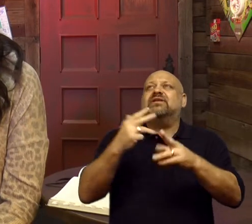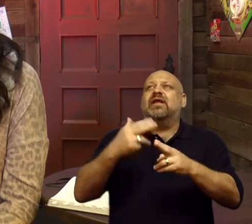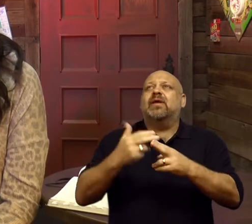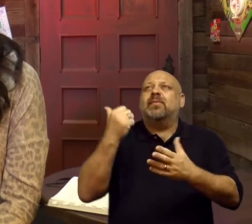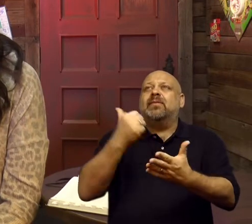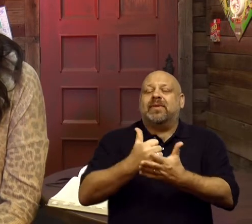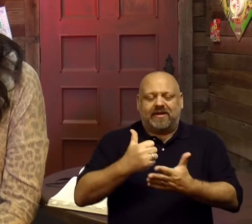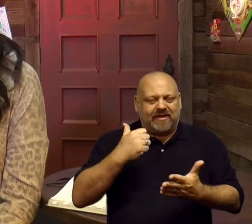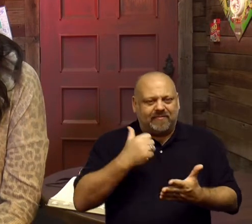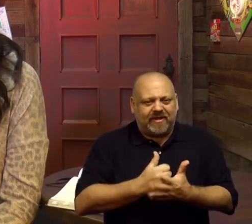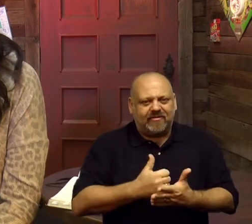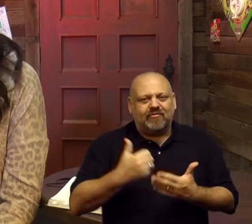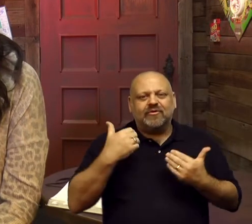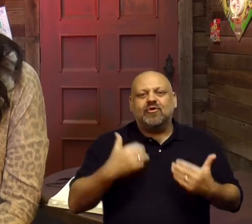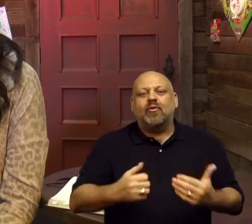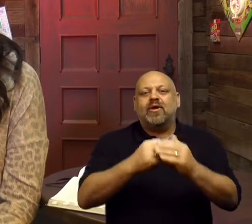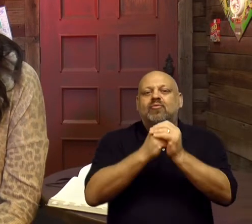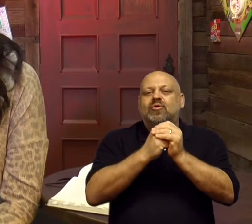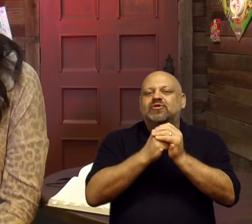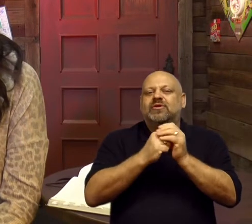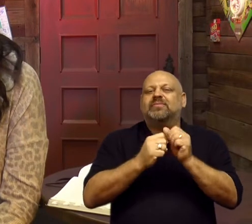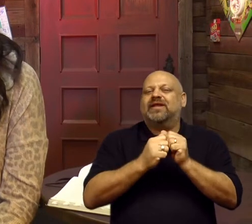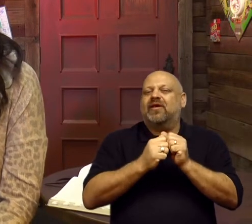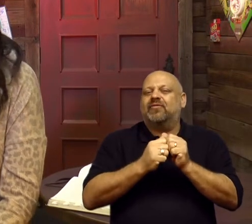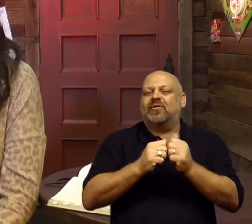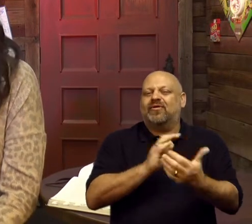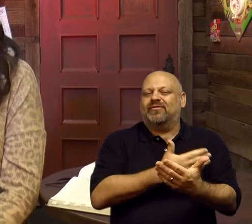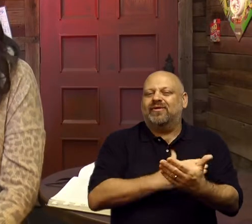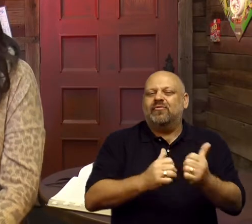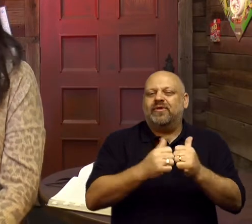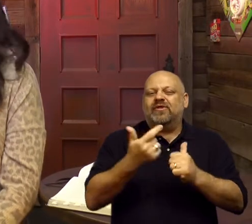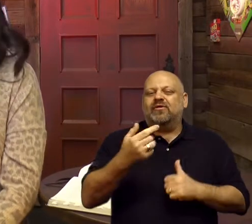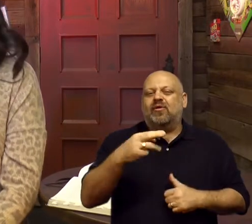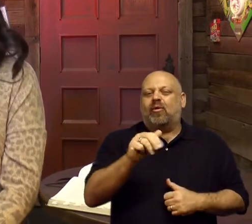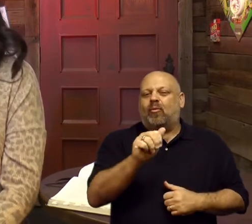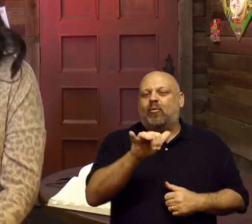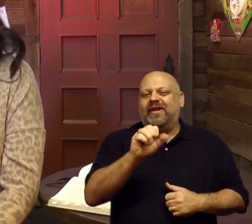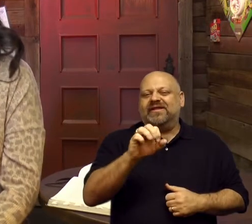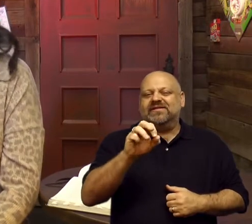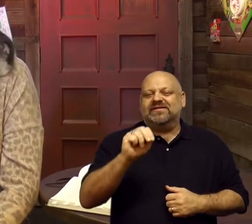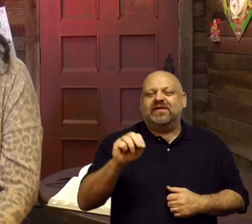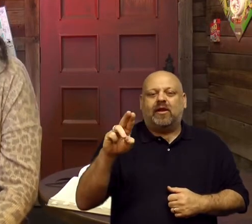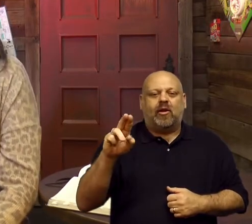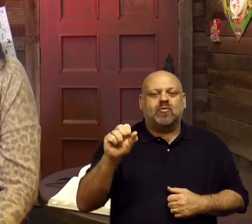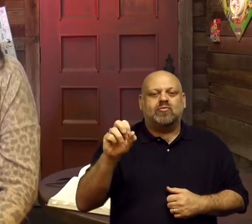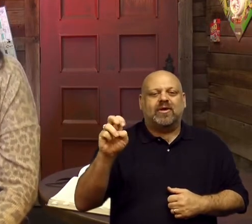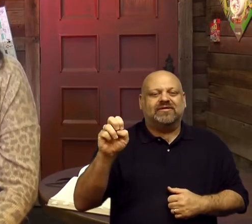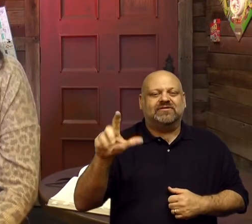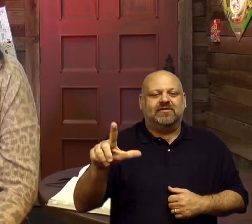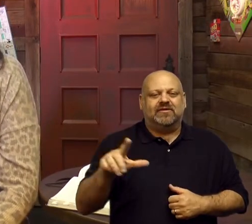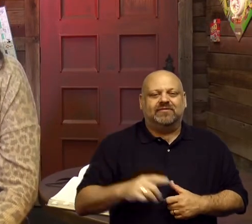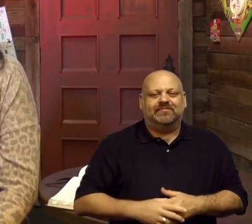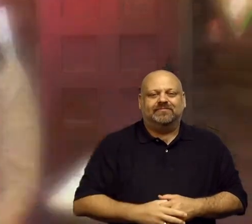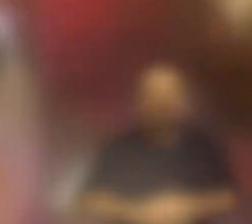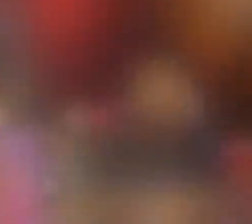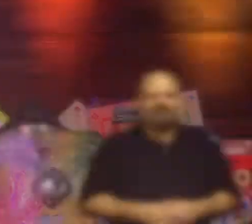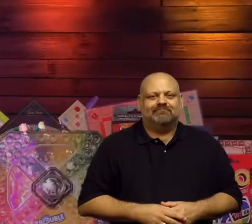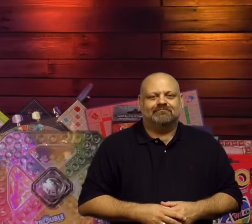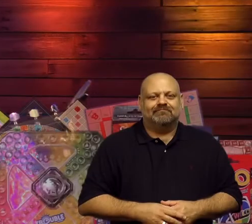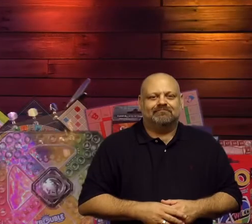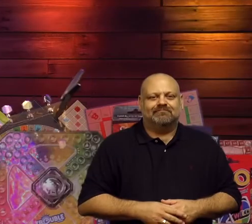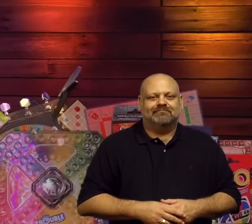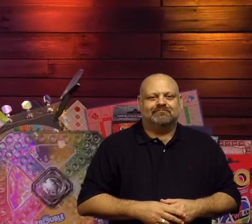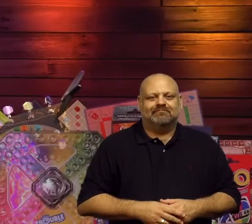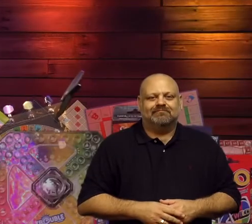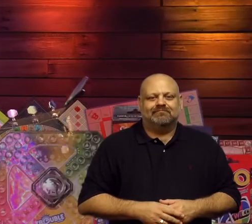your blessings, we pray in Jesus' name. Amen. Amen. Well, let's worship together with Grace and Russell.